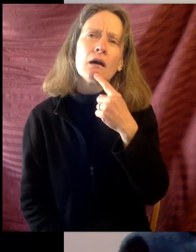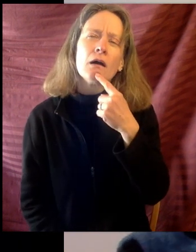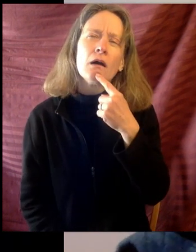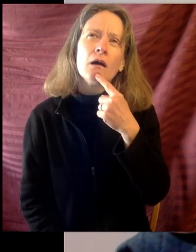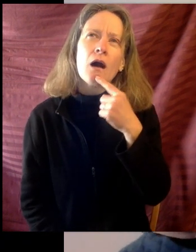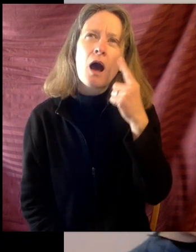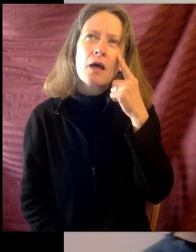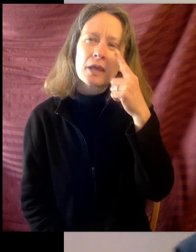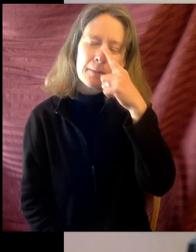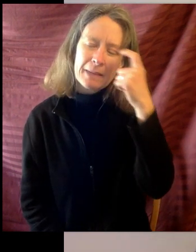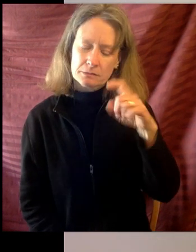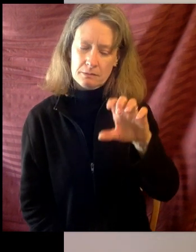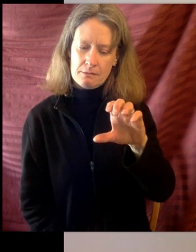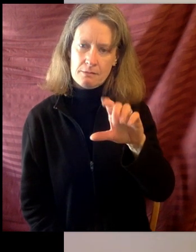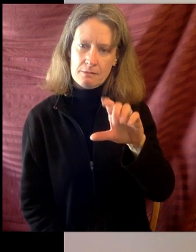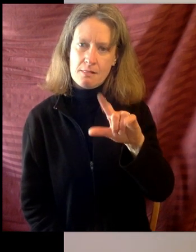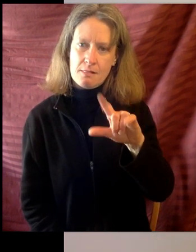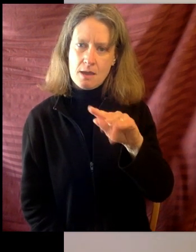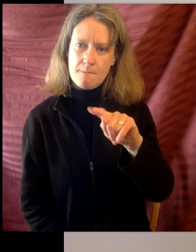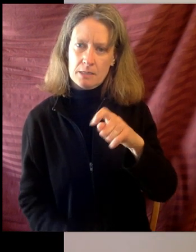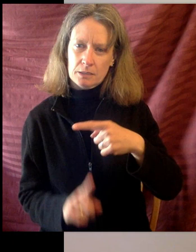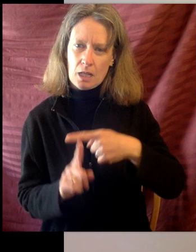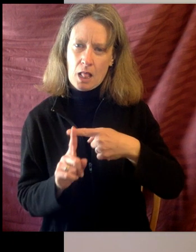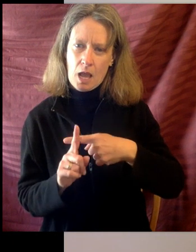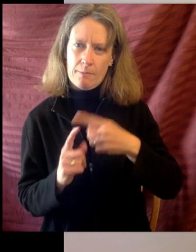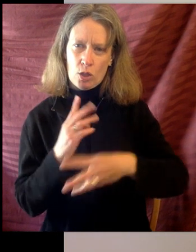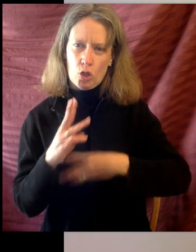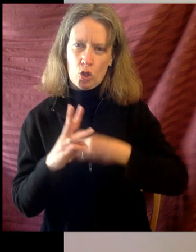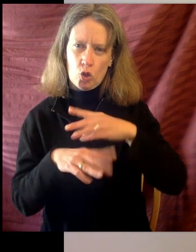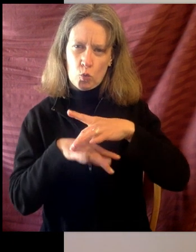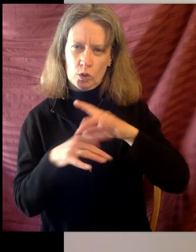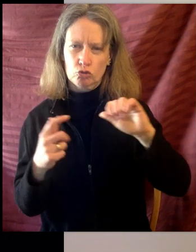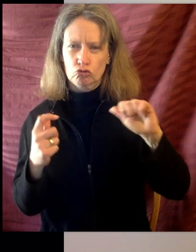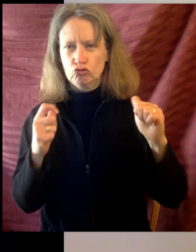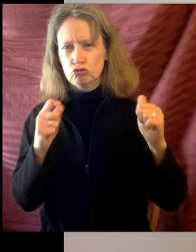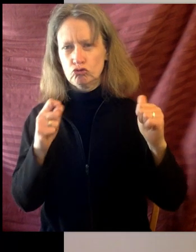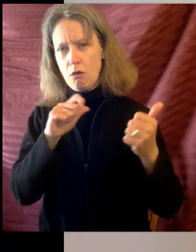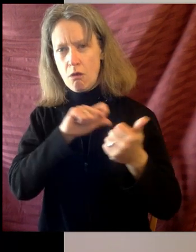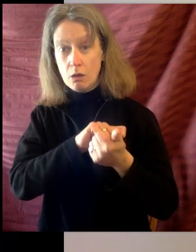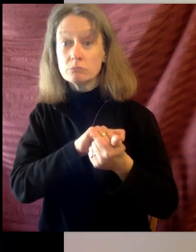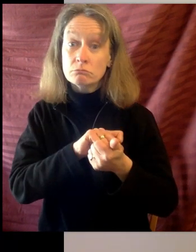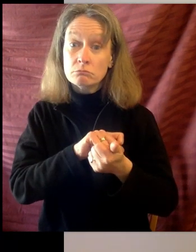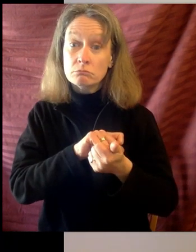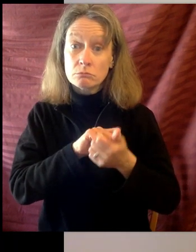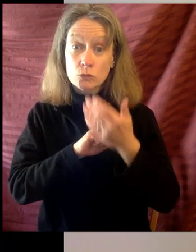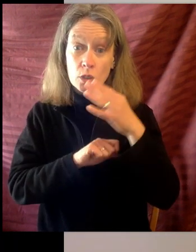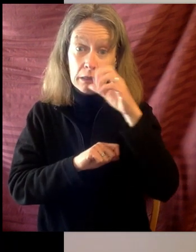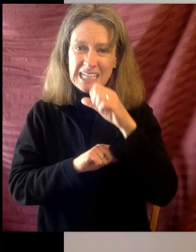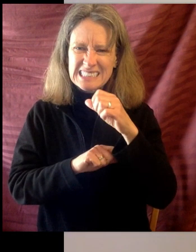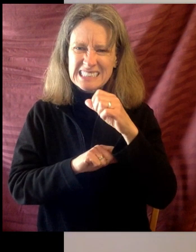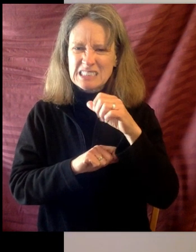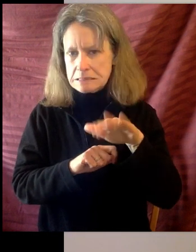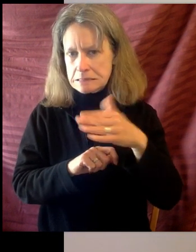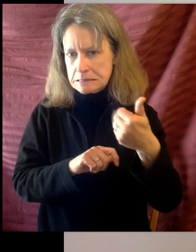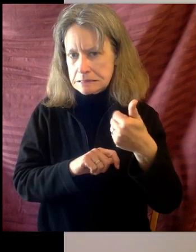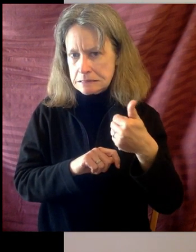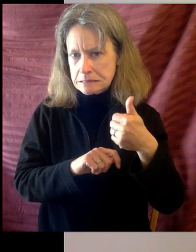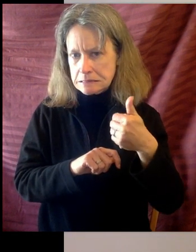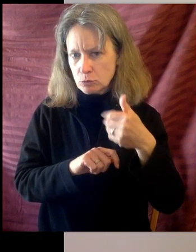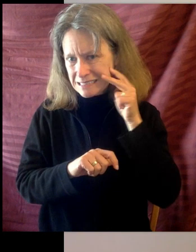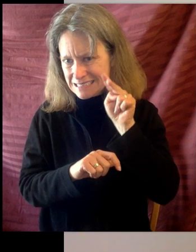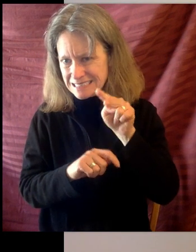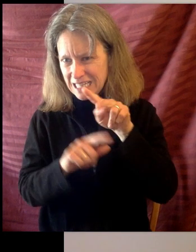change, which is also a good guess. Got to see the board here. Some of you said because